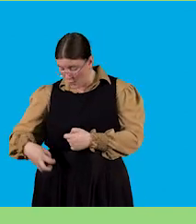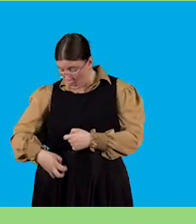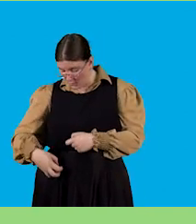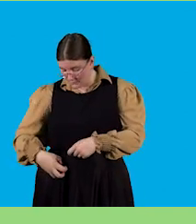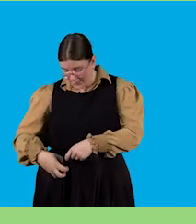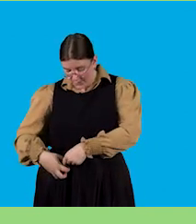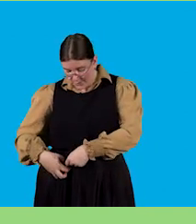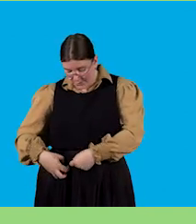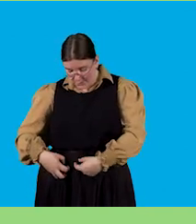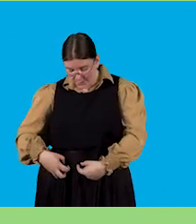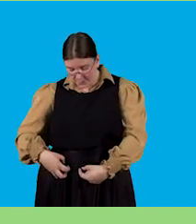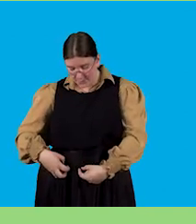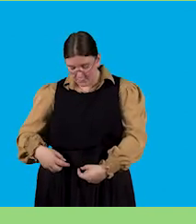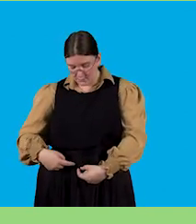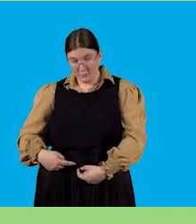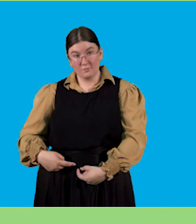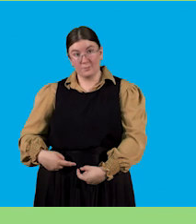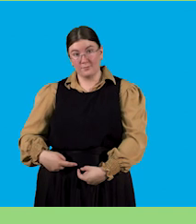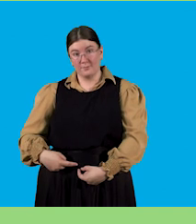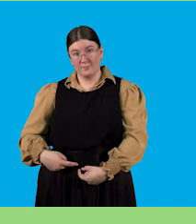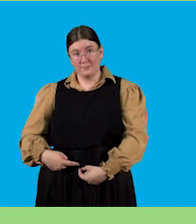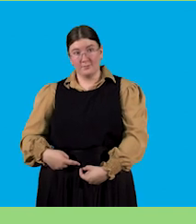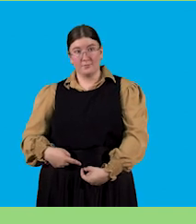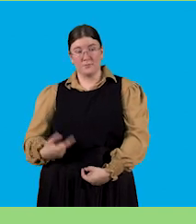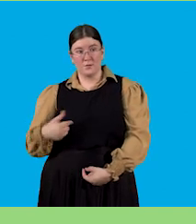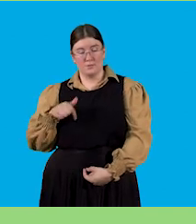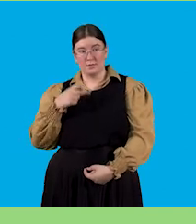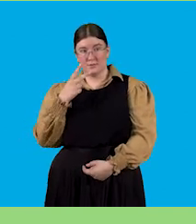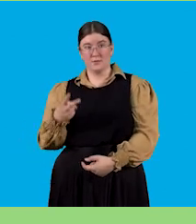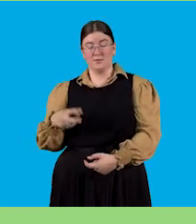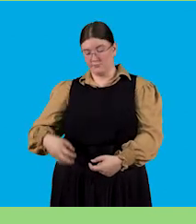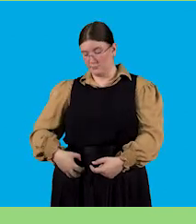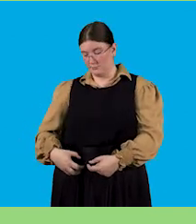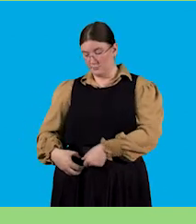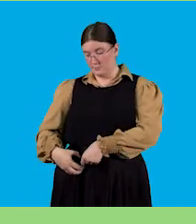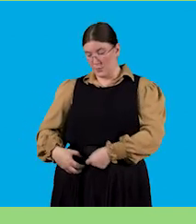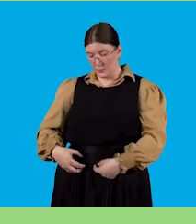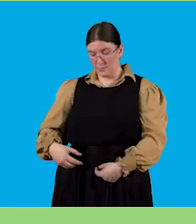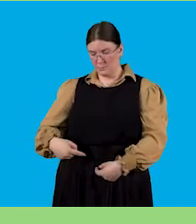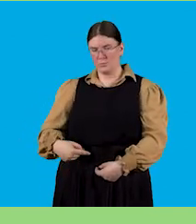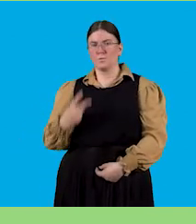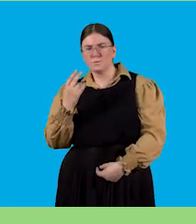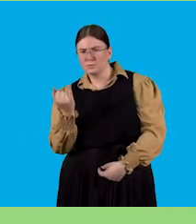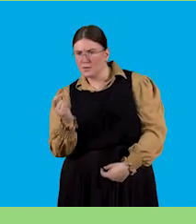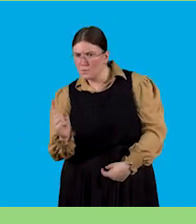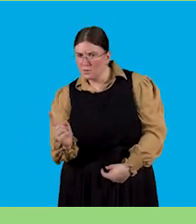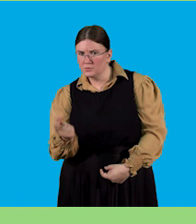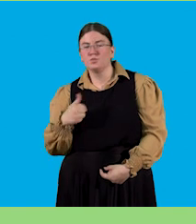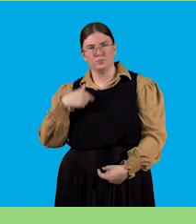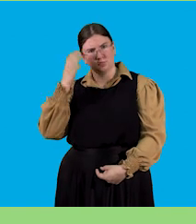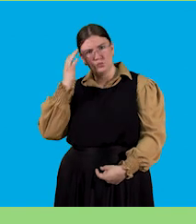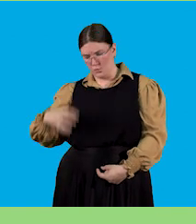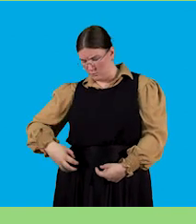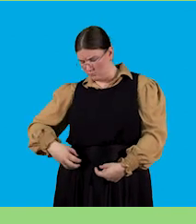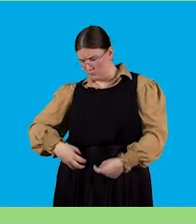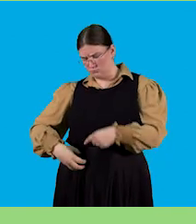is released from the ovary into the fallopian tube. We've seen what a fallopian tube looks like,